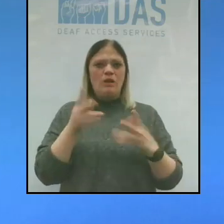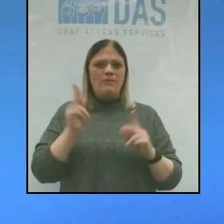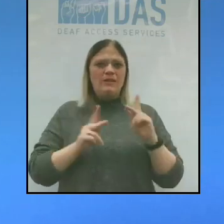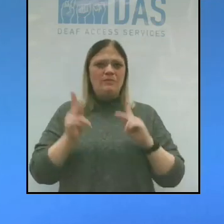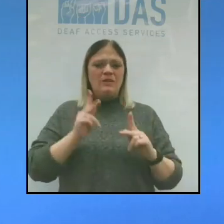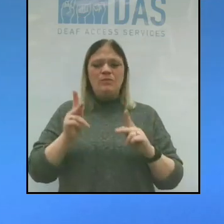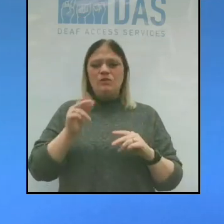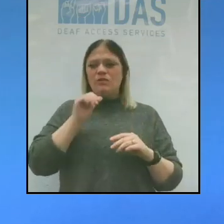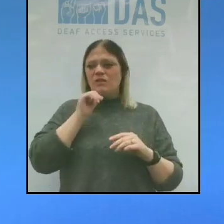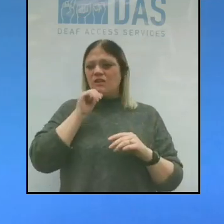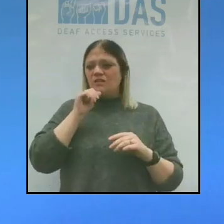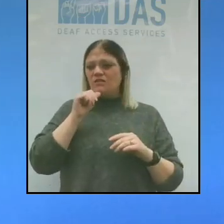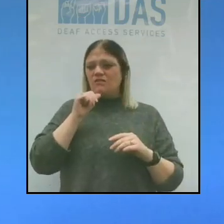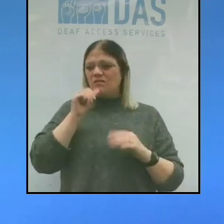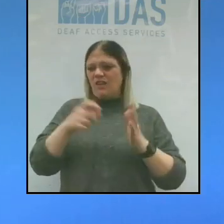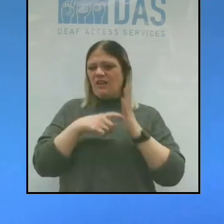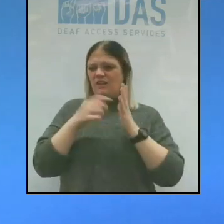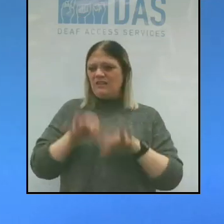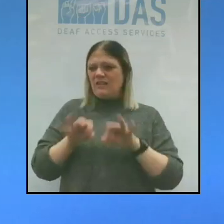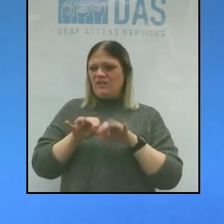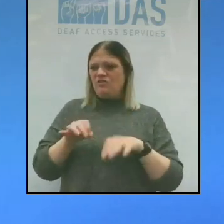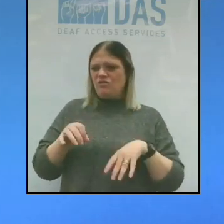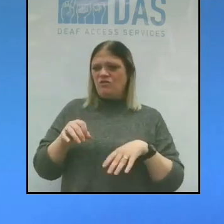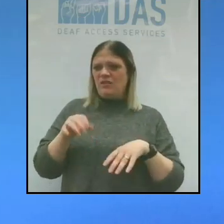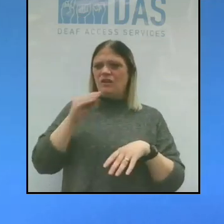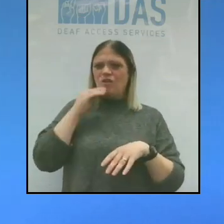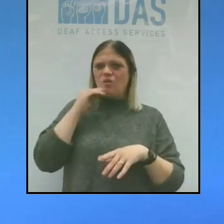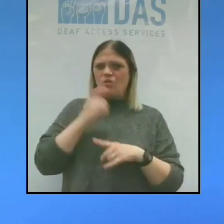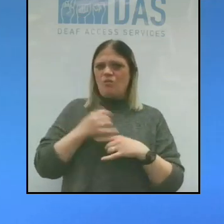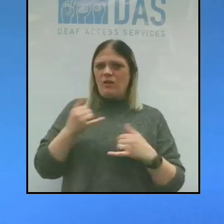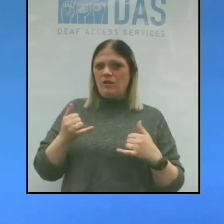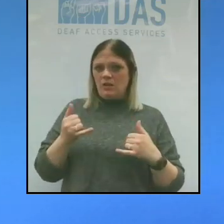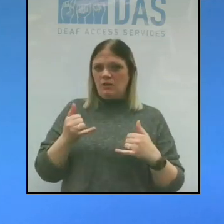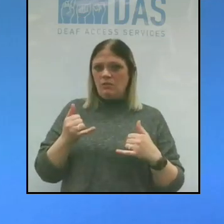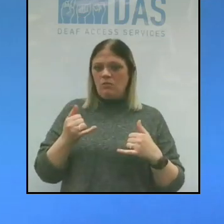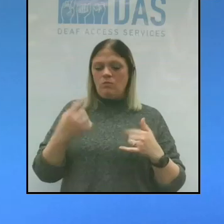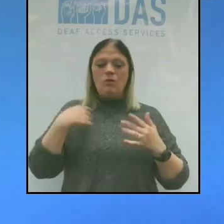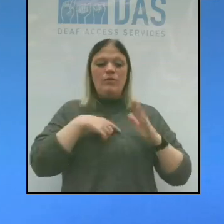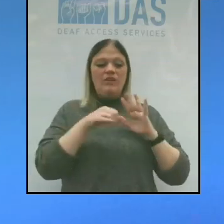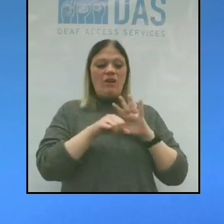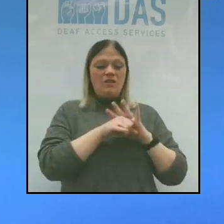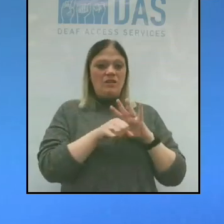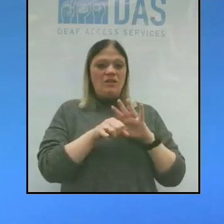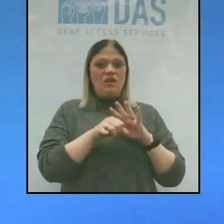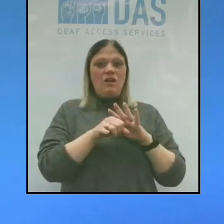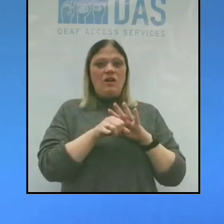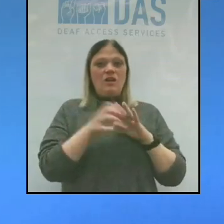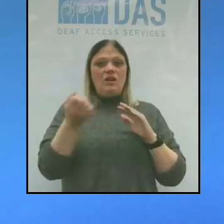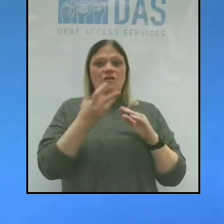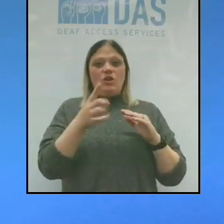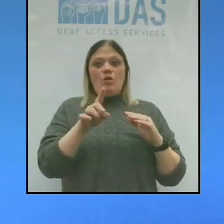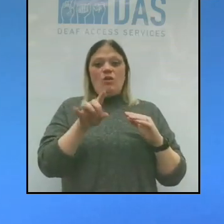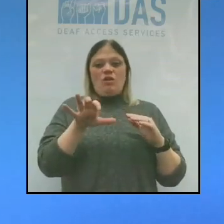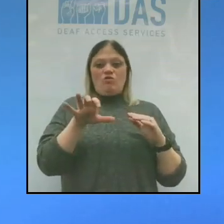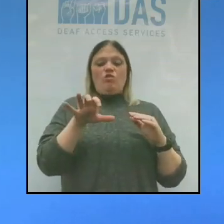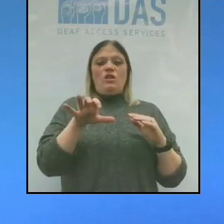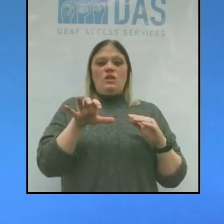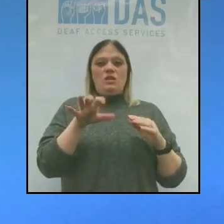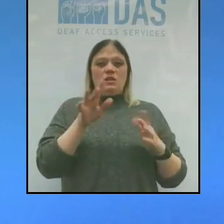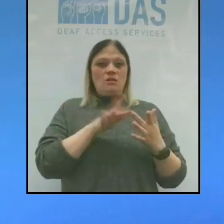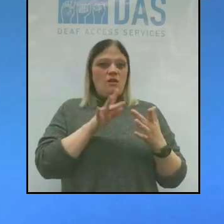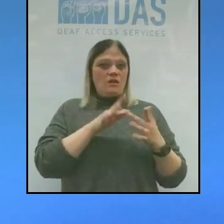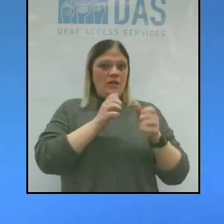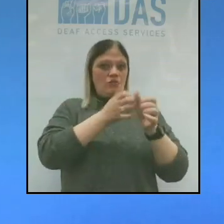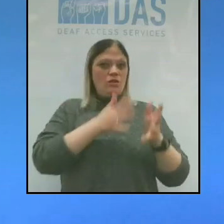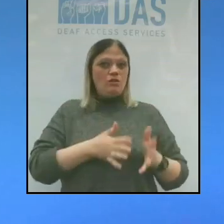who are non-essential that are at home right now. We have identified a few hundred right now, contact